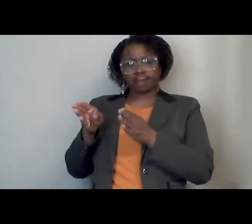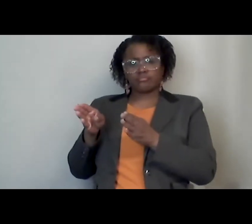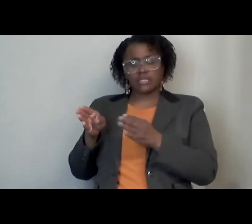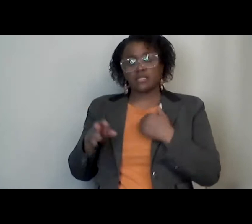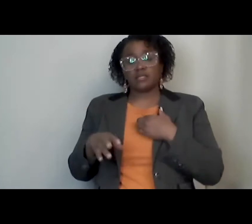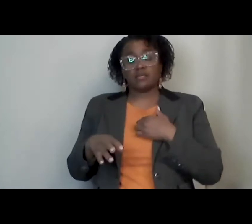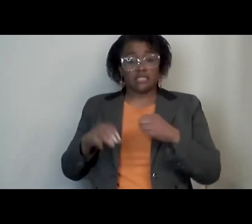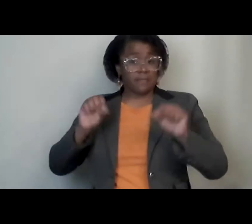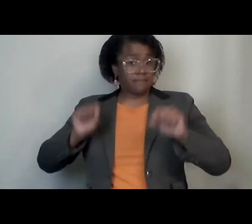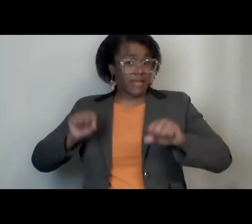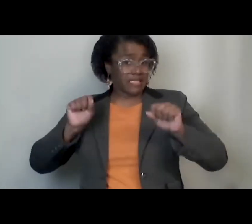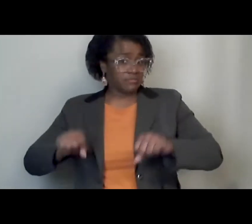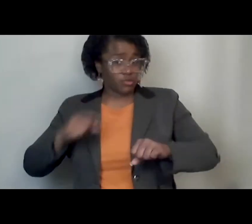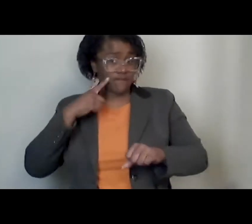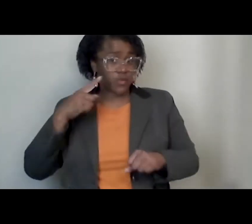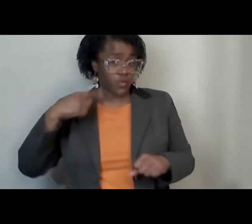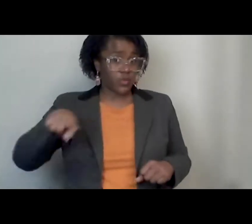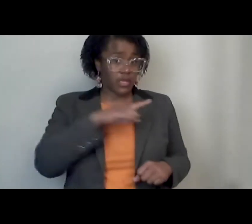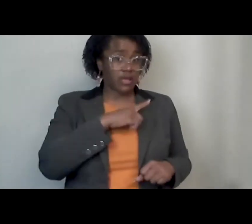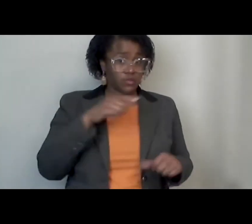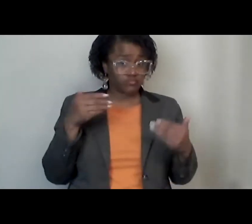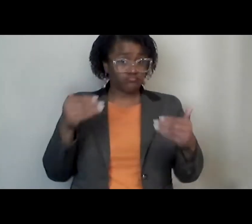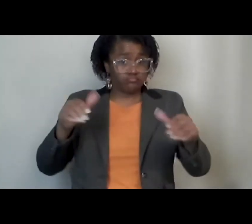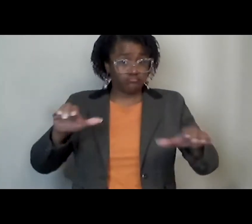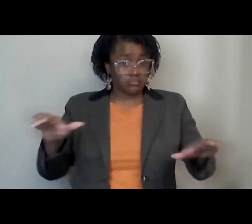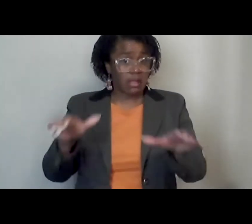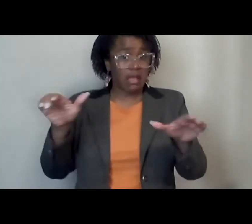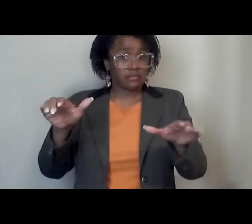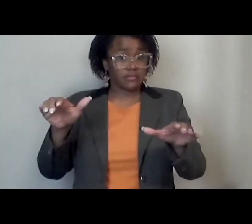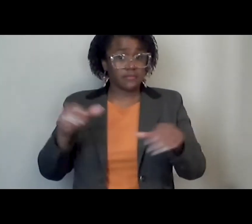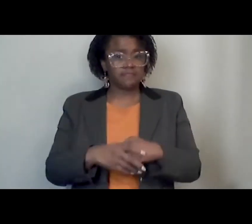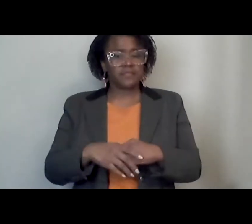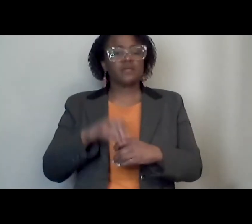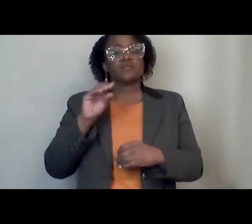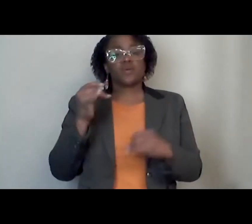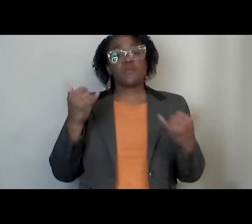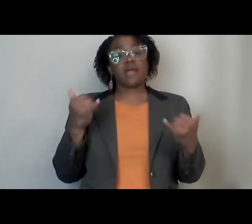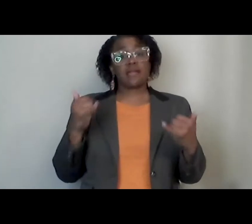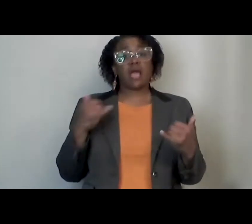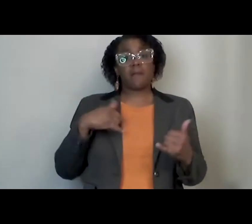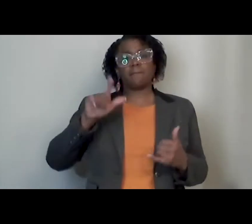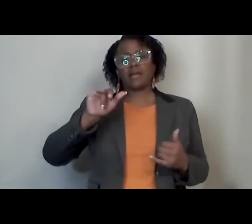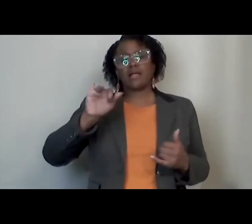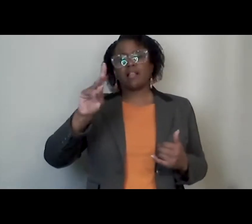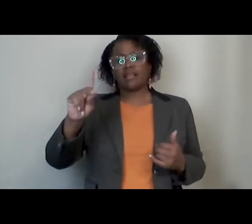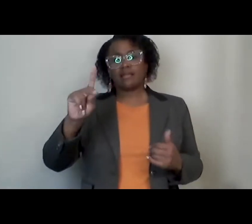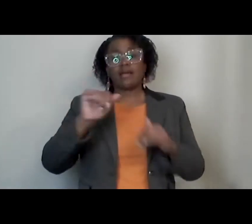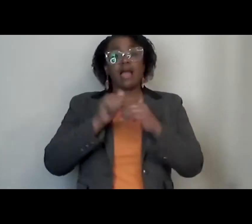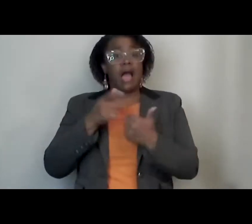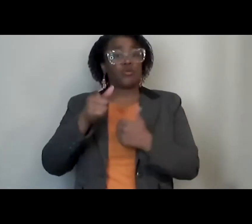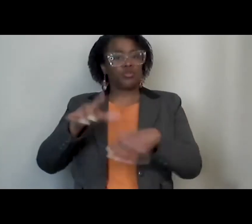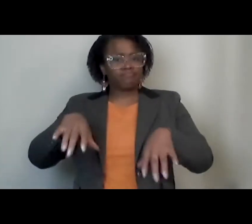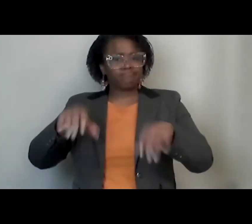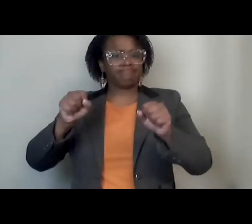know, possible for you all to take action on this as well. So I'm going to a link on how to take action on that in the